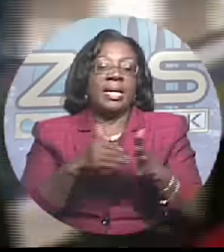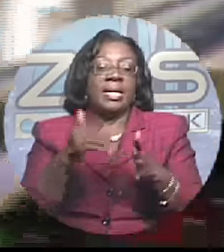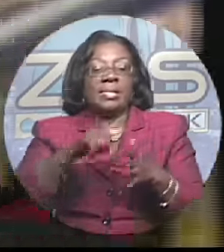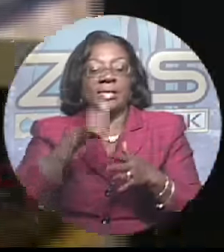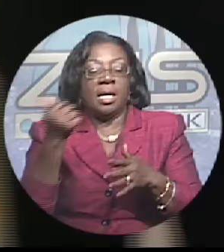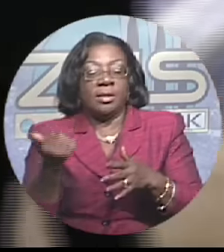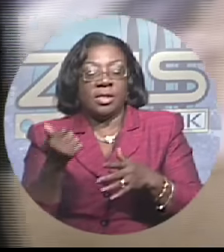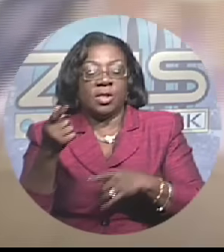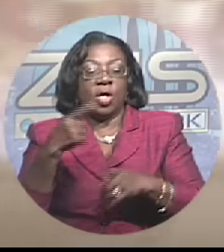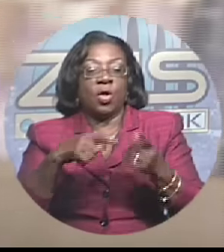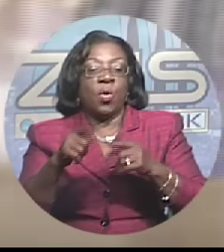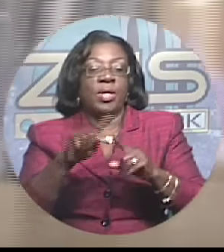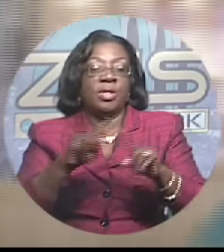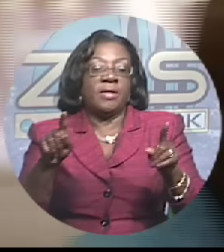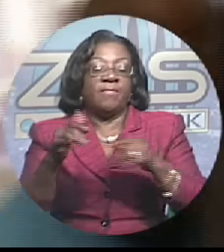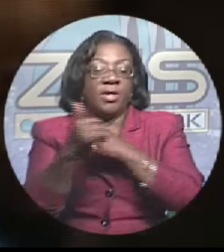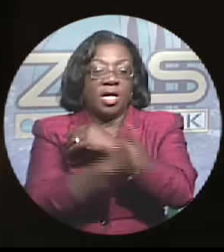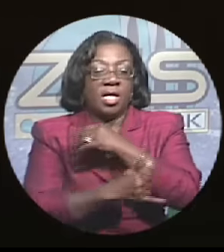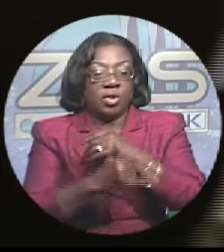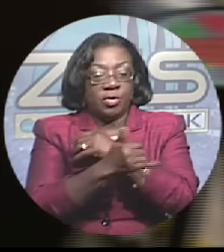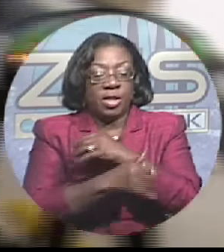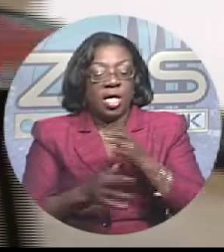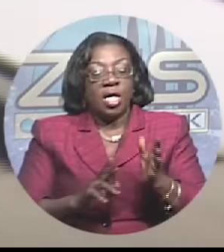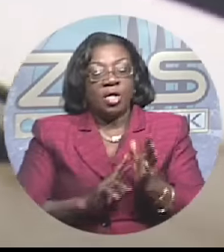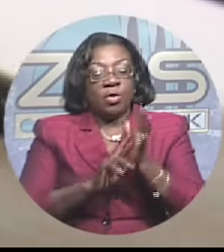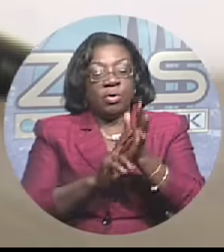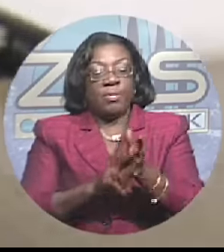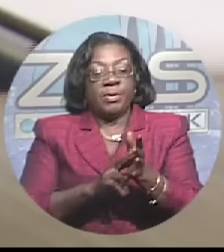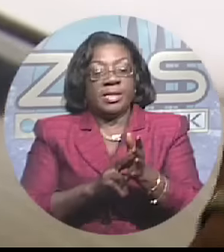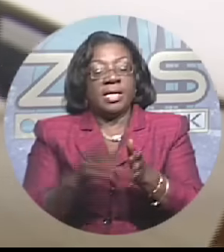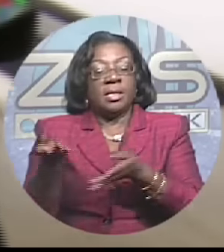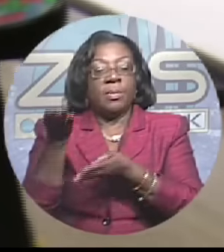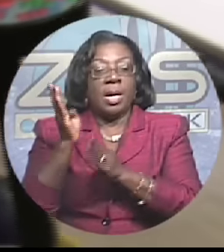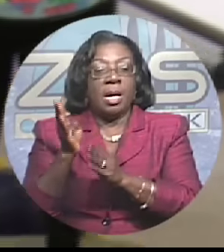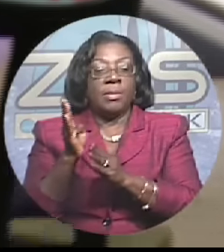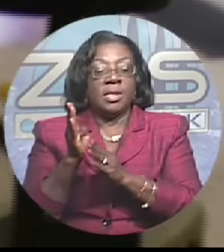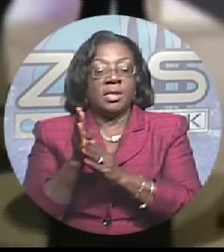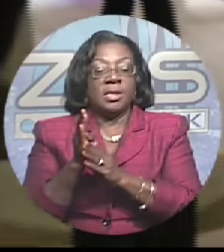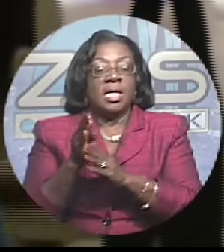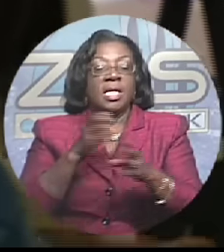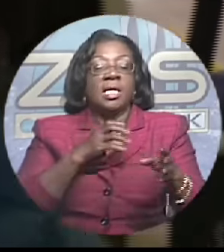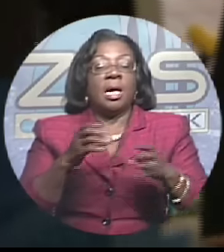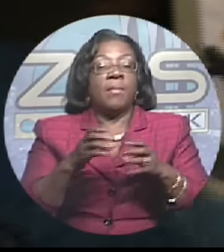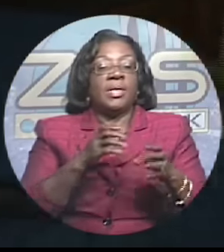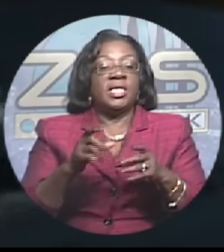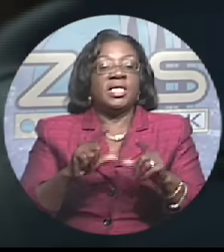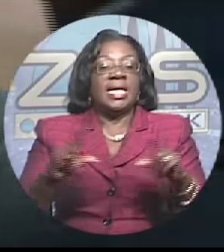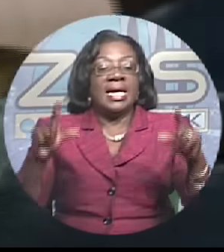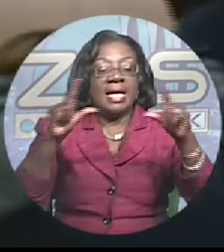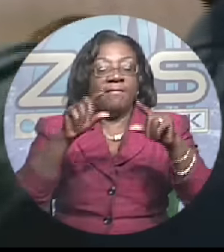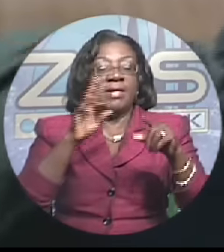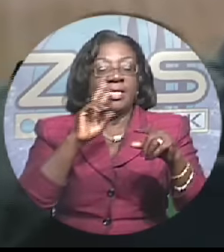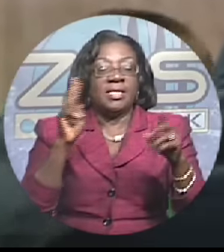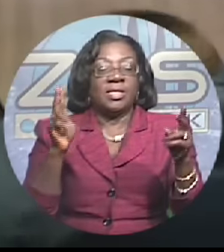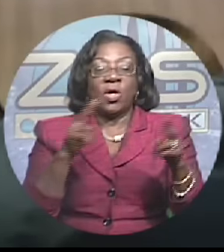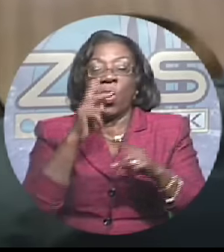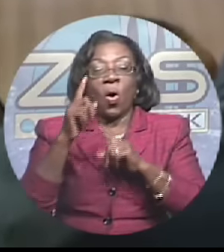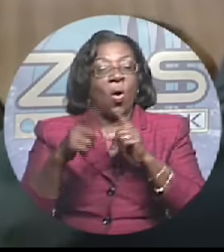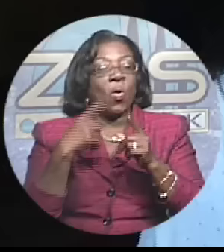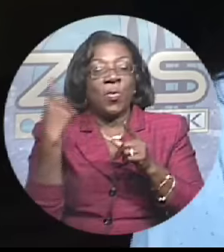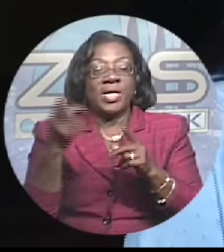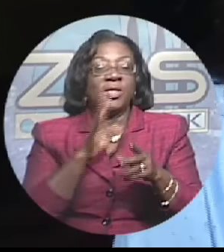And going all the way there, you really want to do good. The competition level, you know, it's always going to be good.